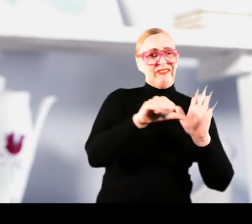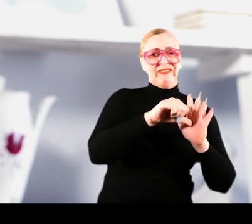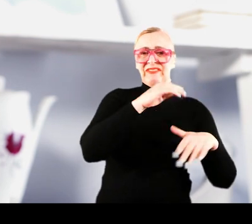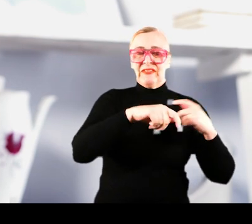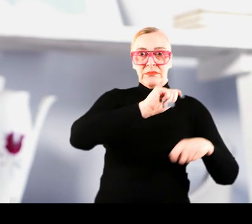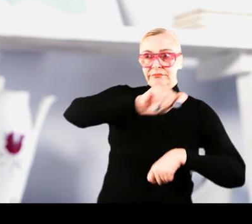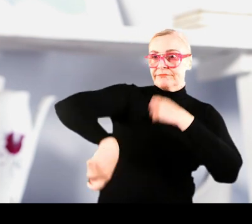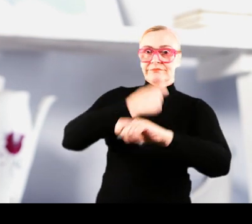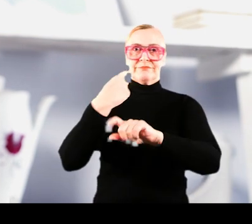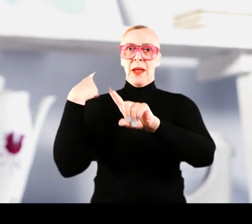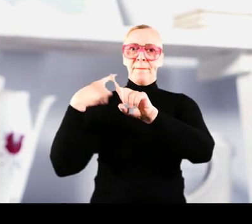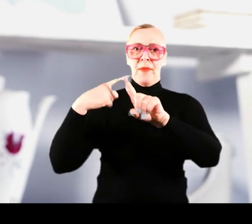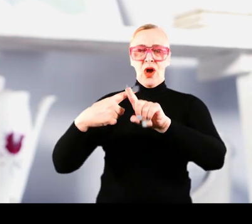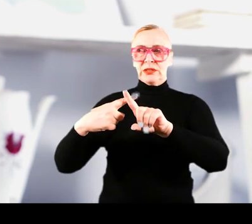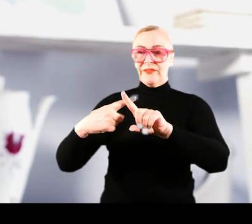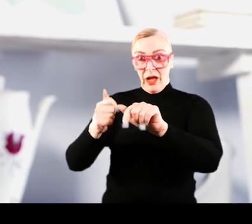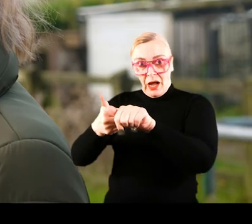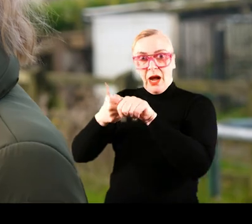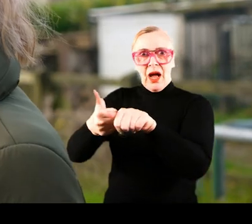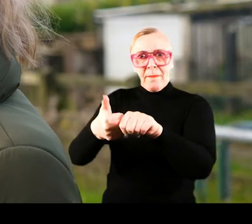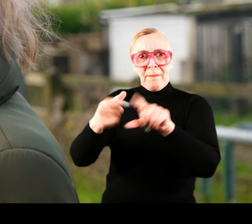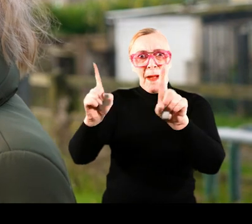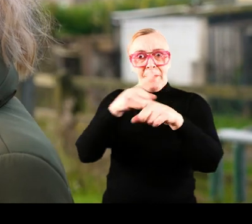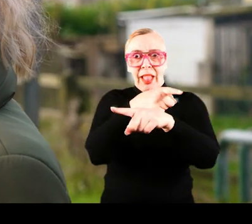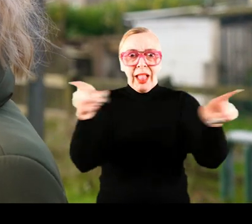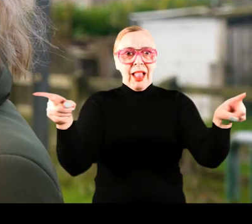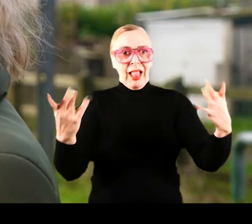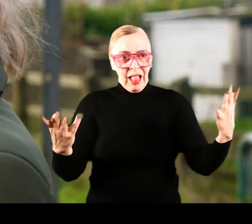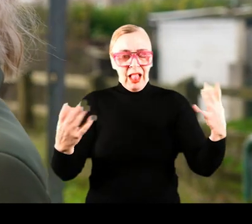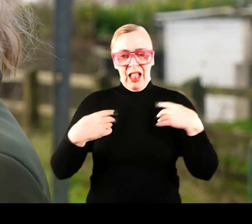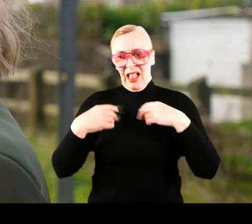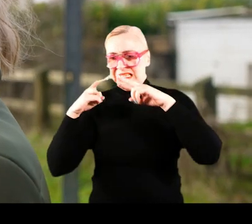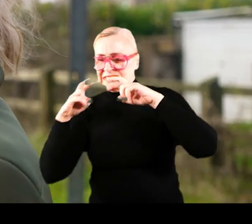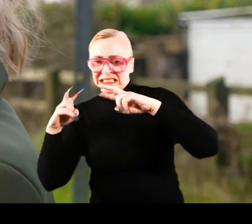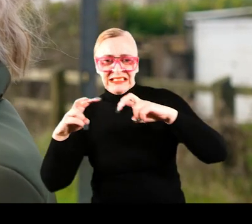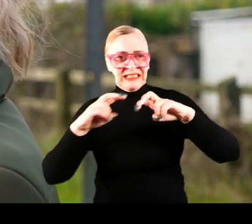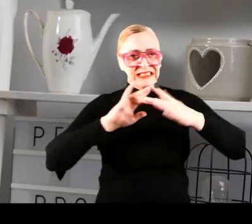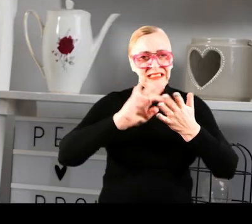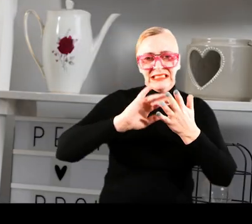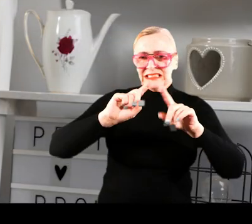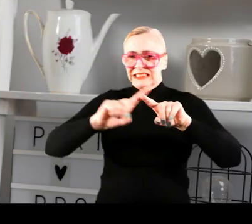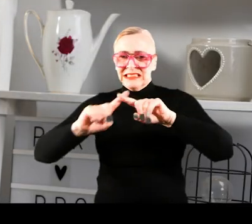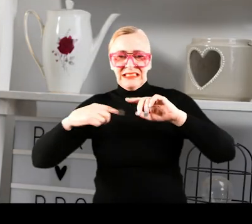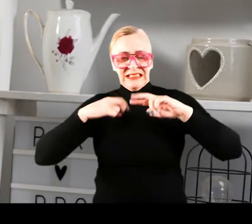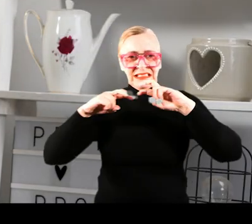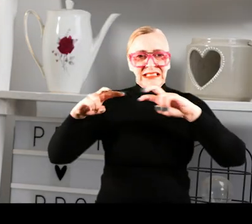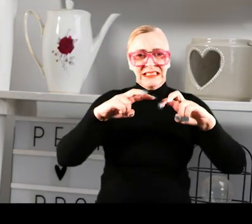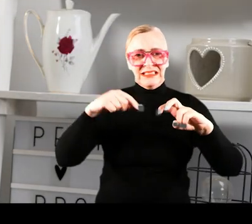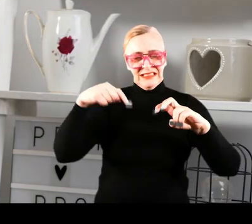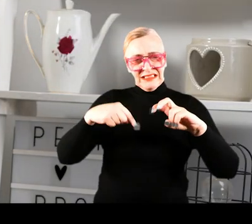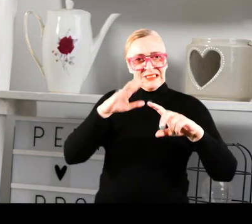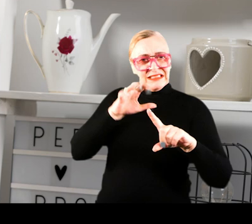into something that could possibly help other people. I did a lot of my research around trying to get